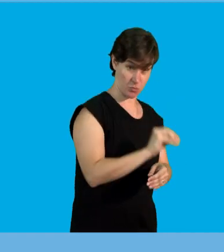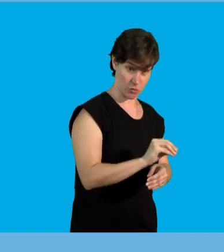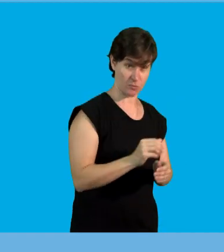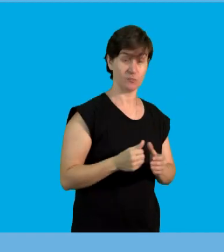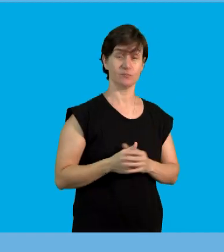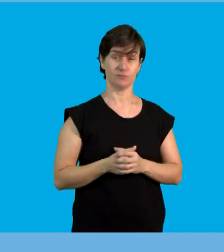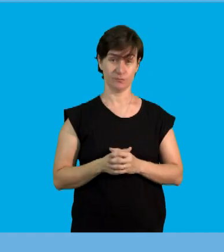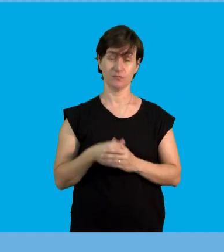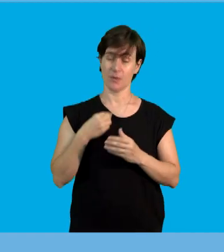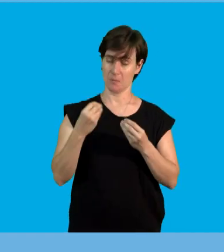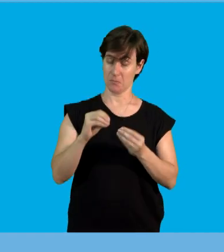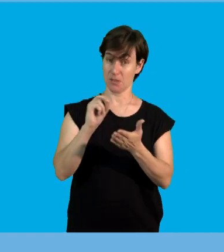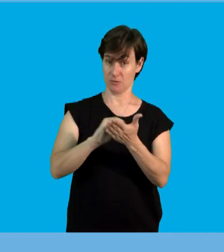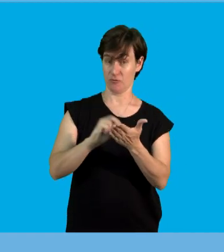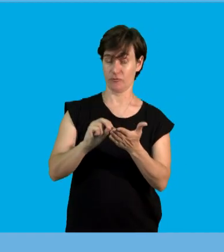More resistors